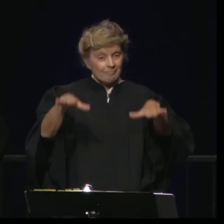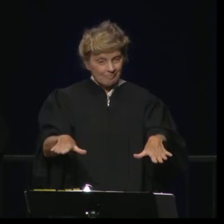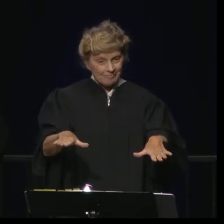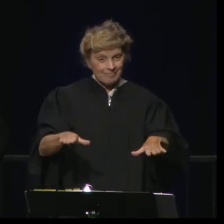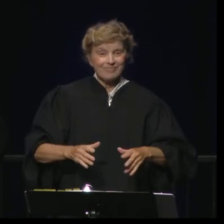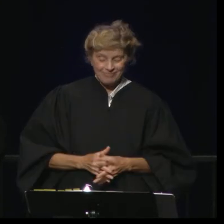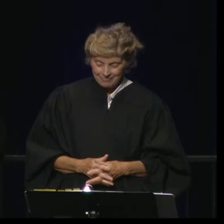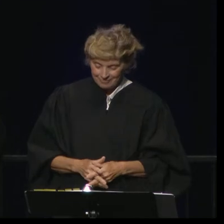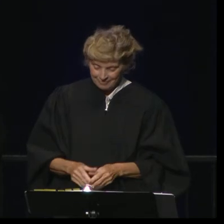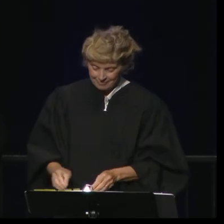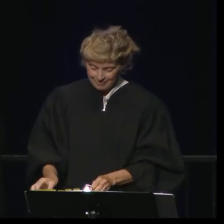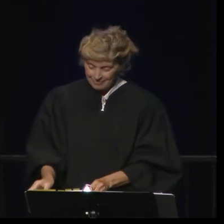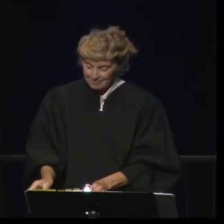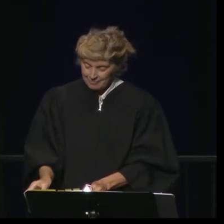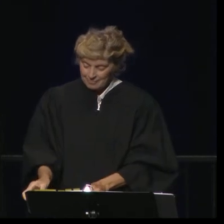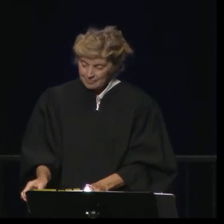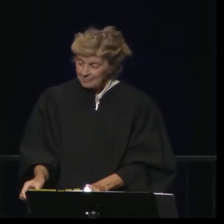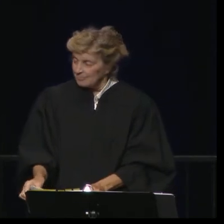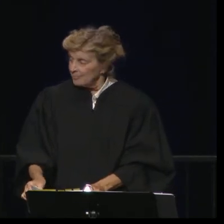seated.